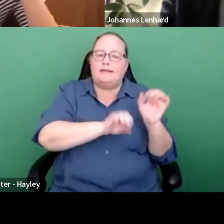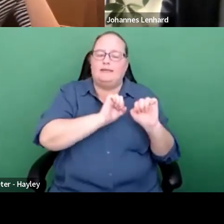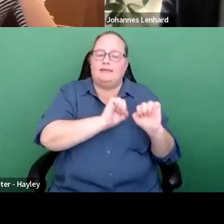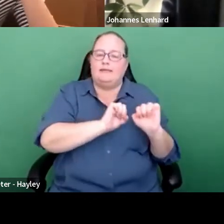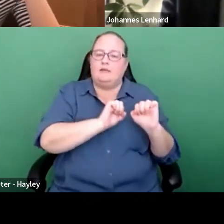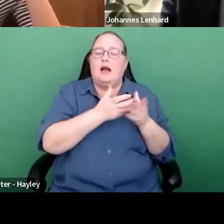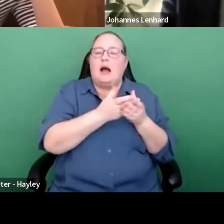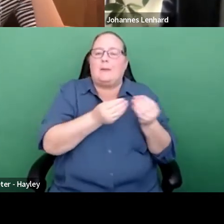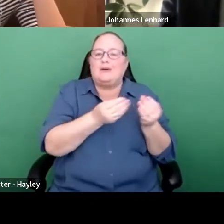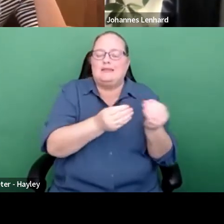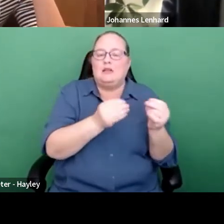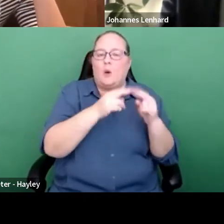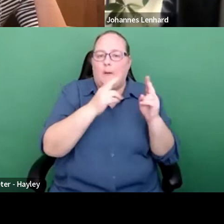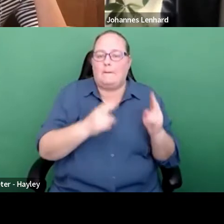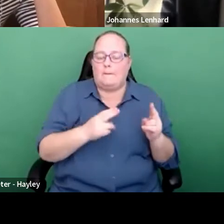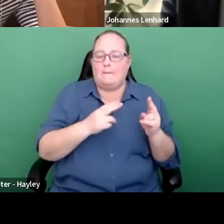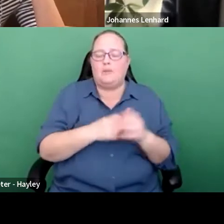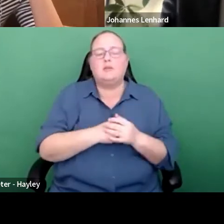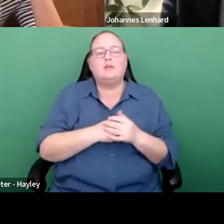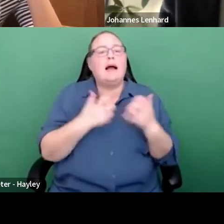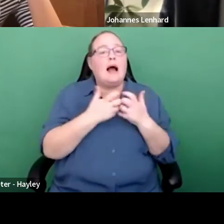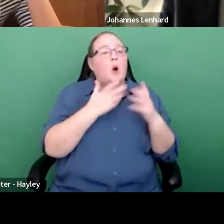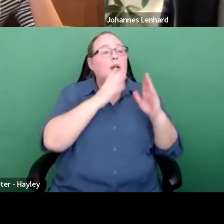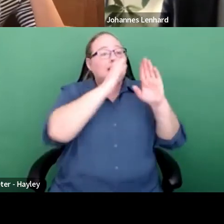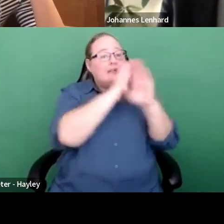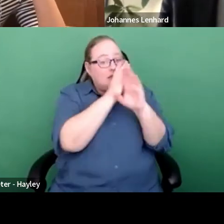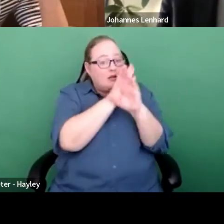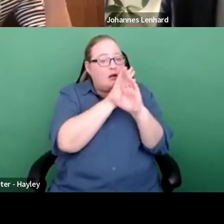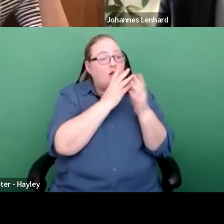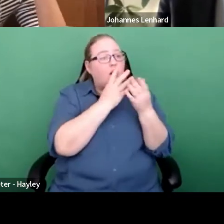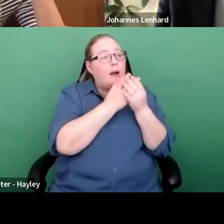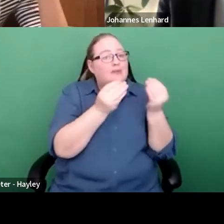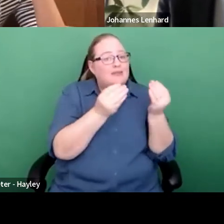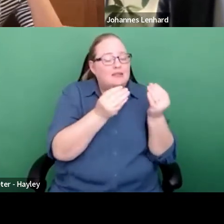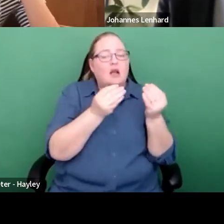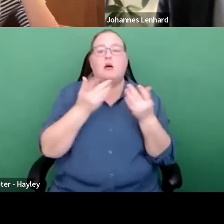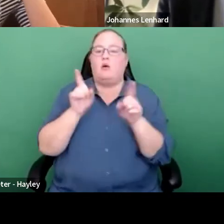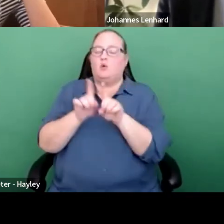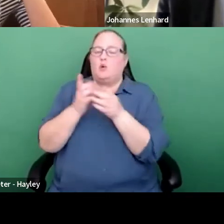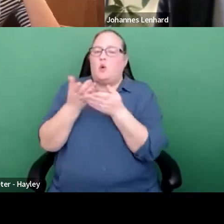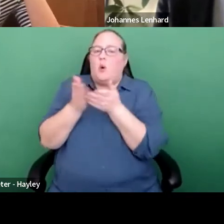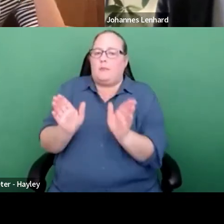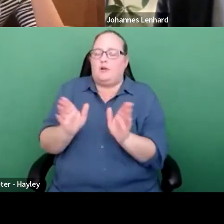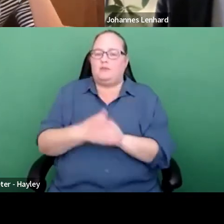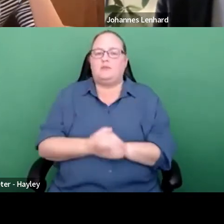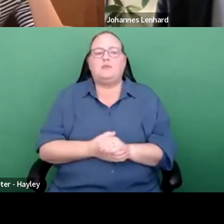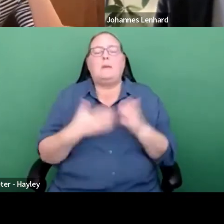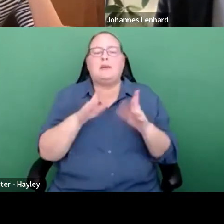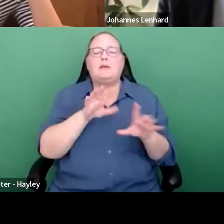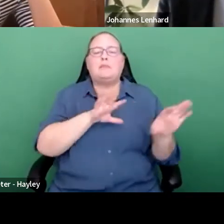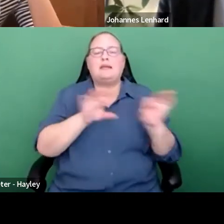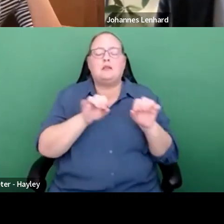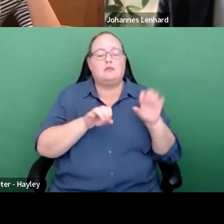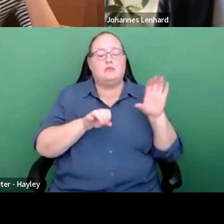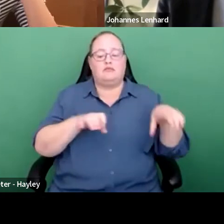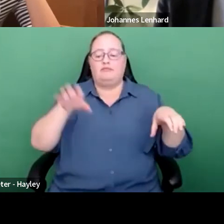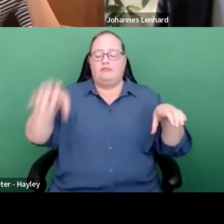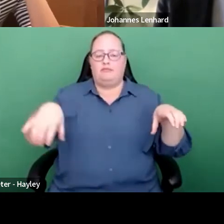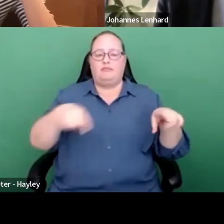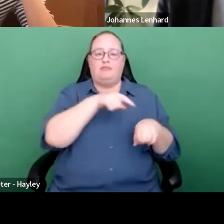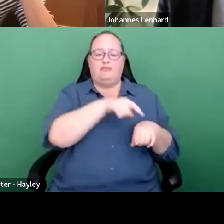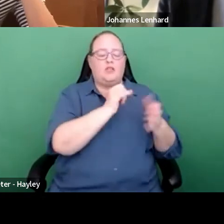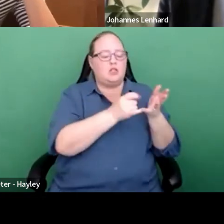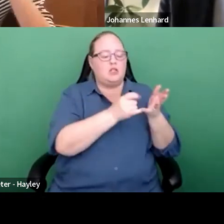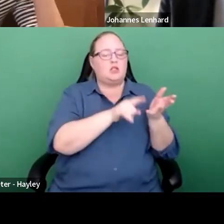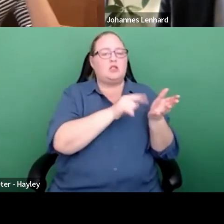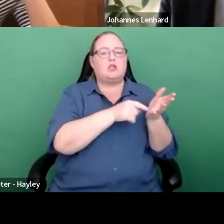existed openly as well in the city. For this, I picked two sites. The first was Sutton Estate. It's a council estate holding